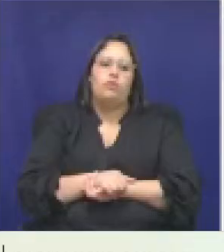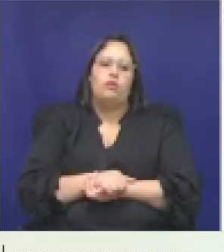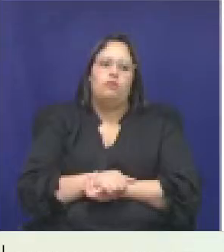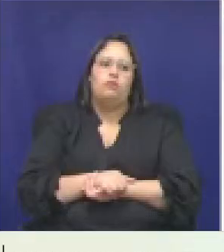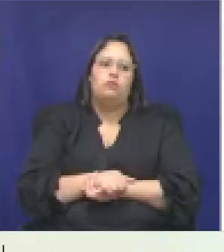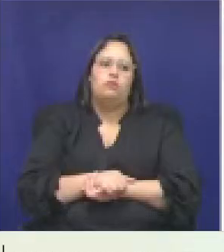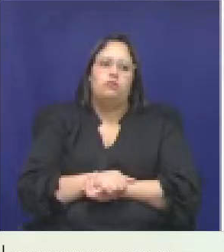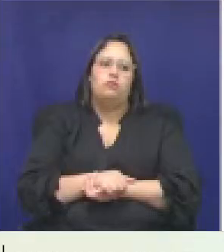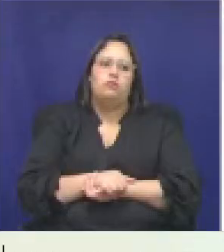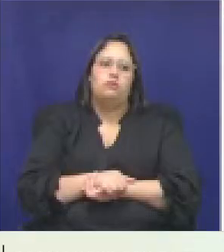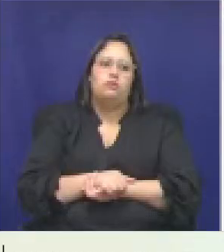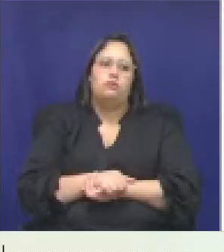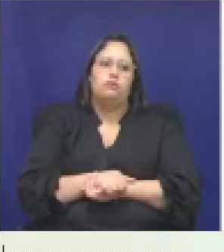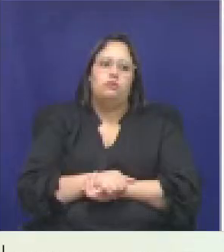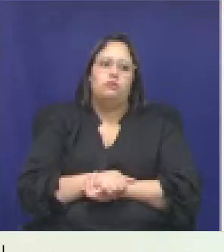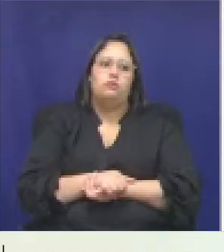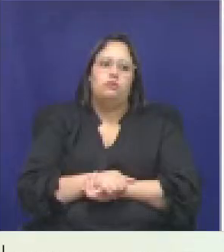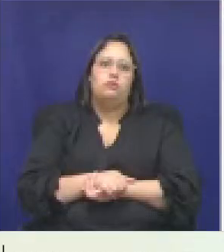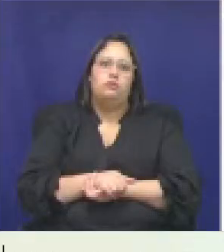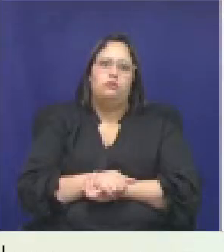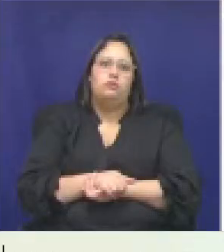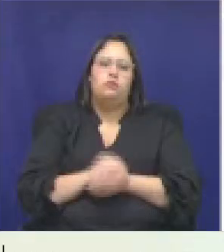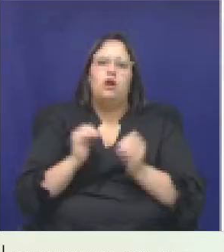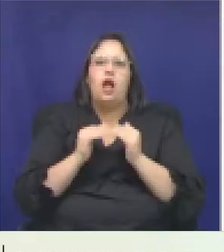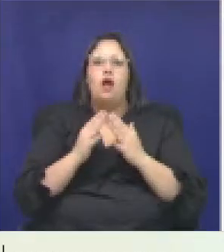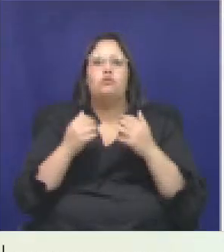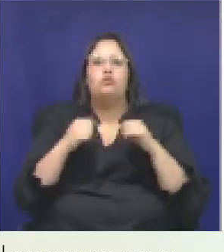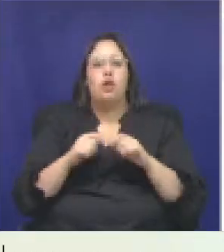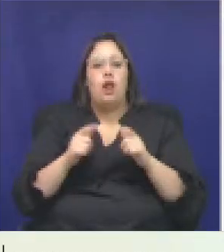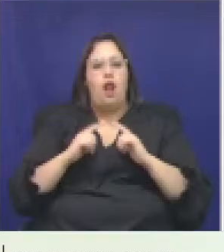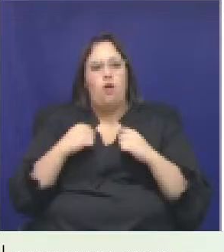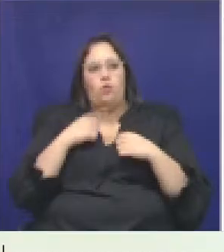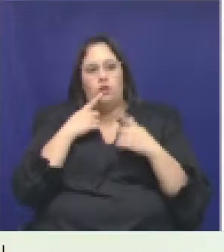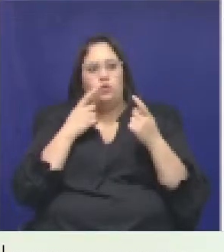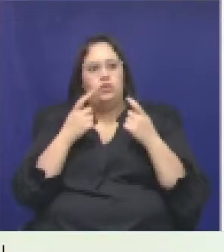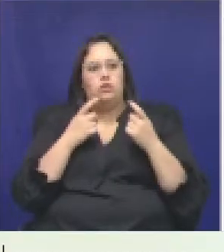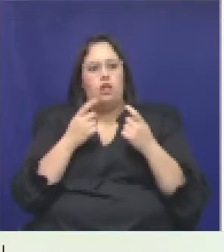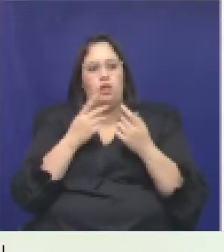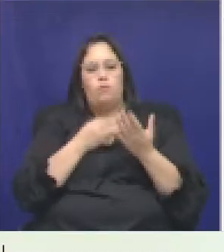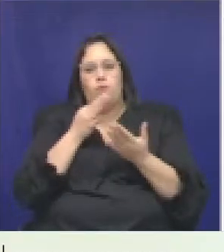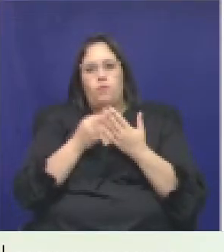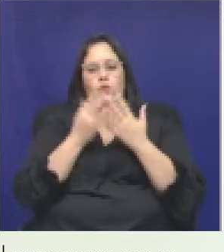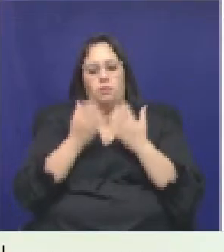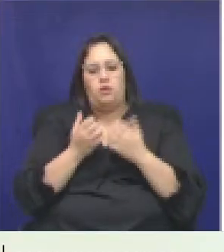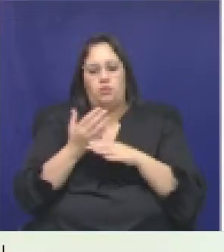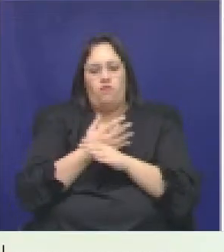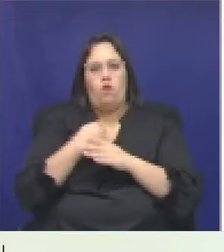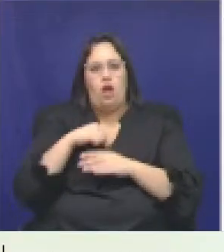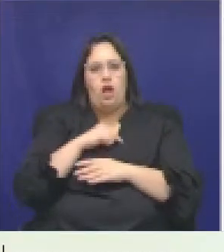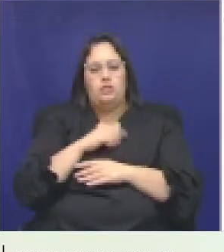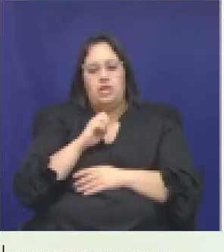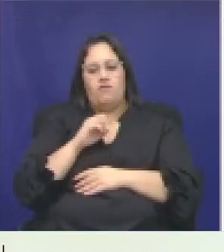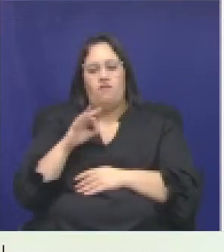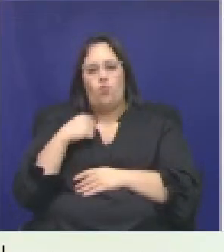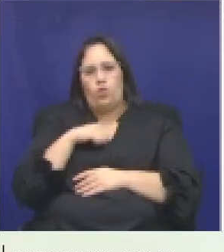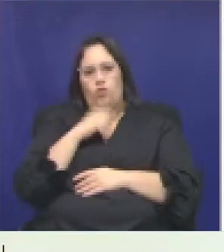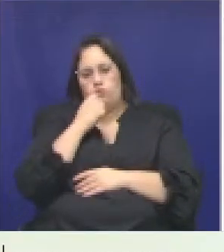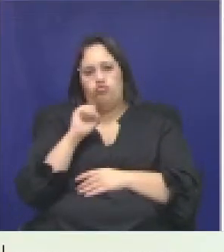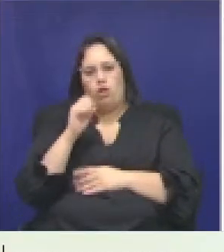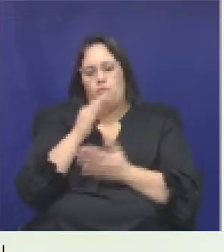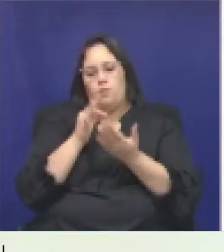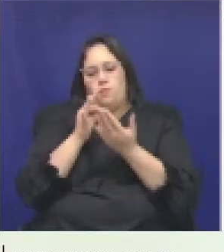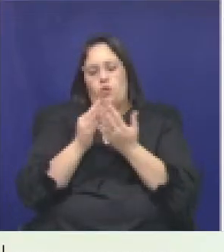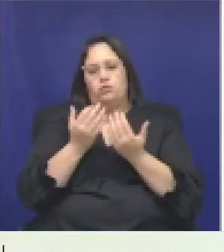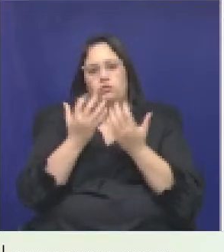beempula zikaLjaca. House Chairperson, allow us to deal with the proposed budget before us. The EFF rejects the proposed allocation